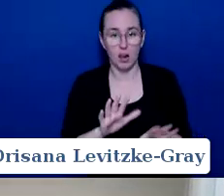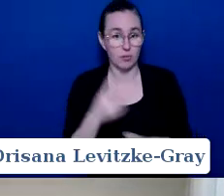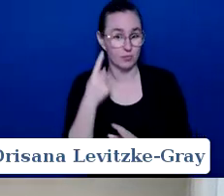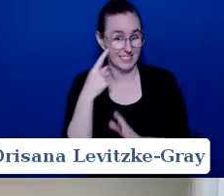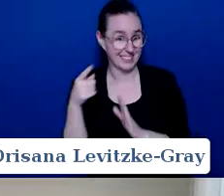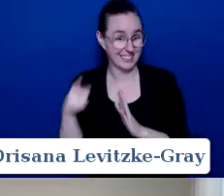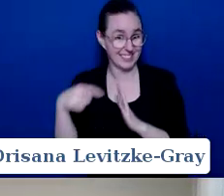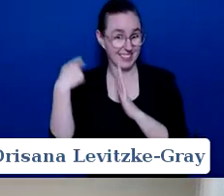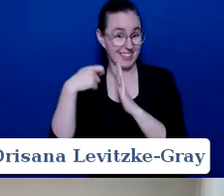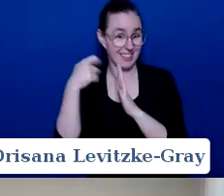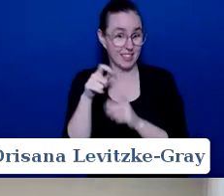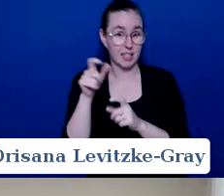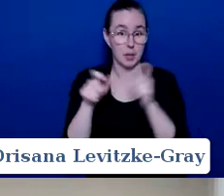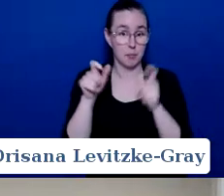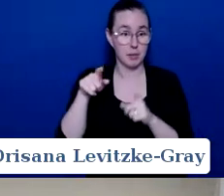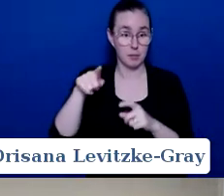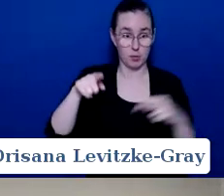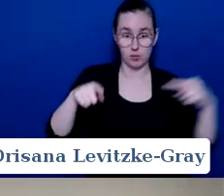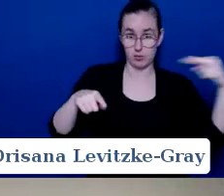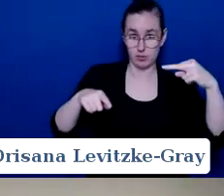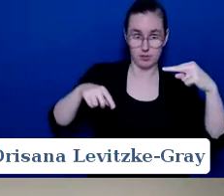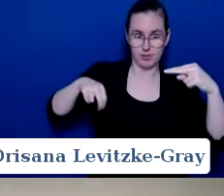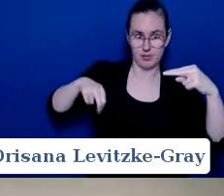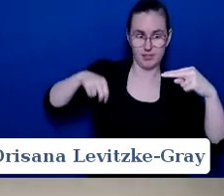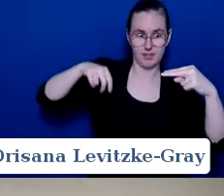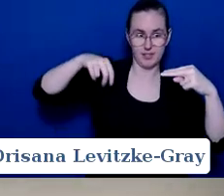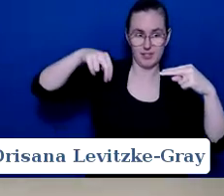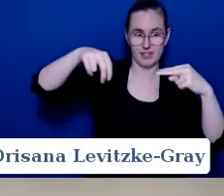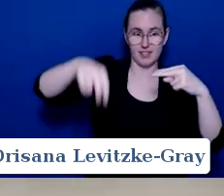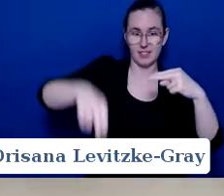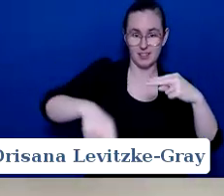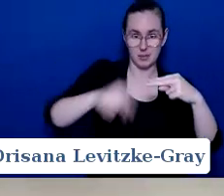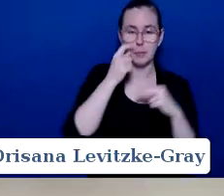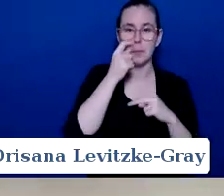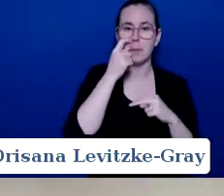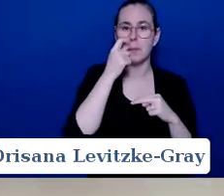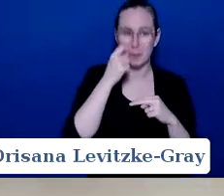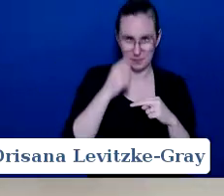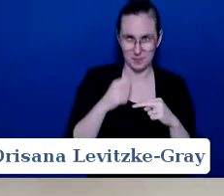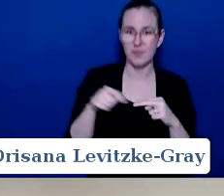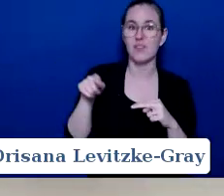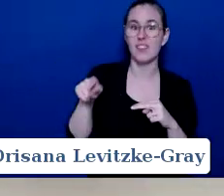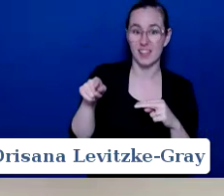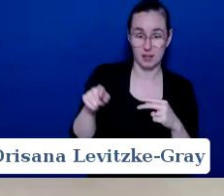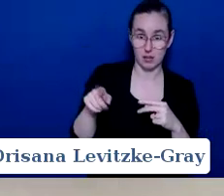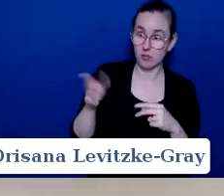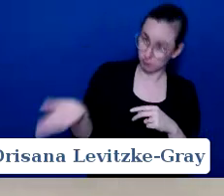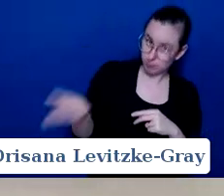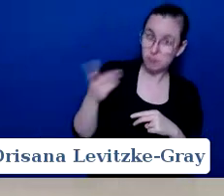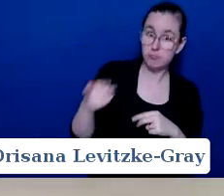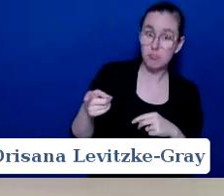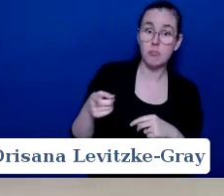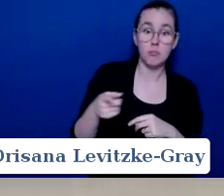assessors are observing if the child can follow instruction and climbing the stairs. Simultaneously, you will see that